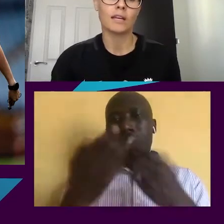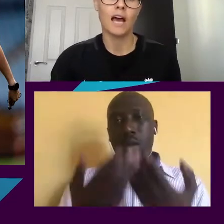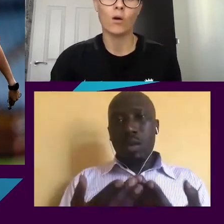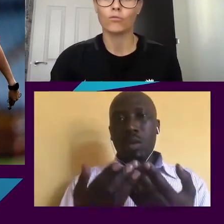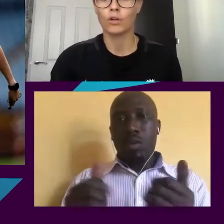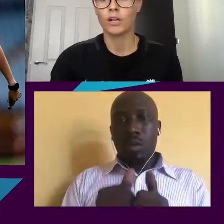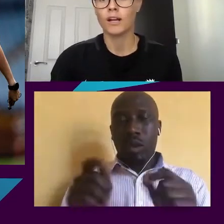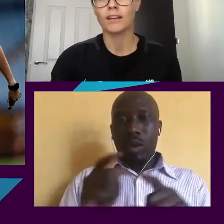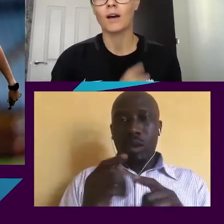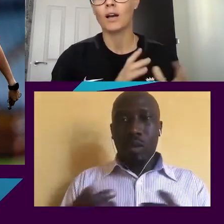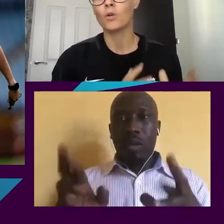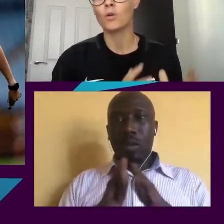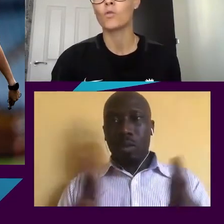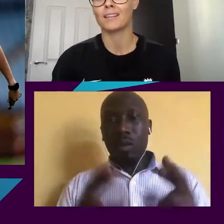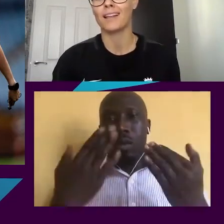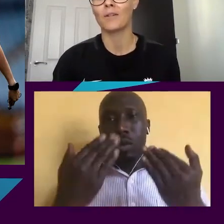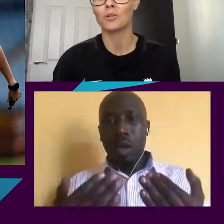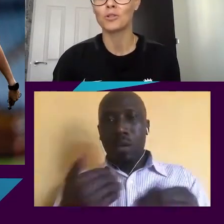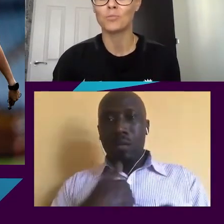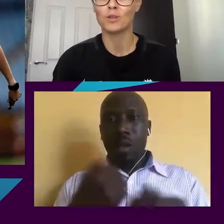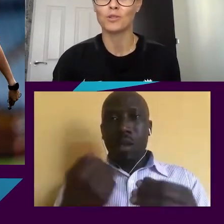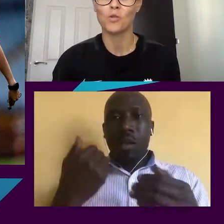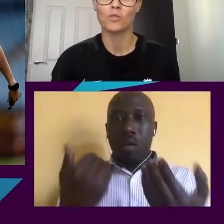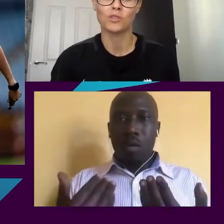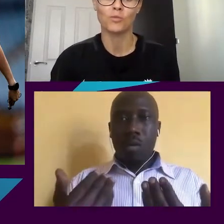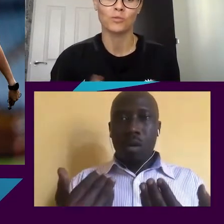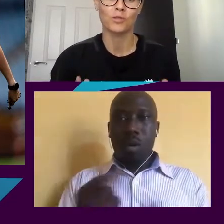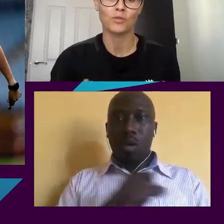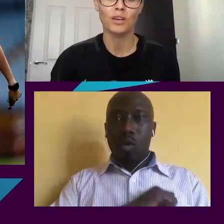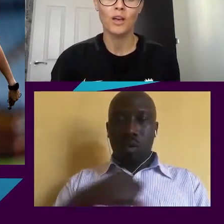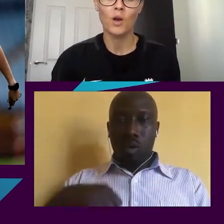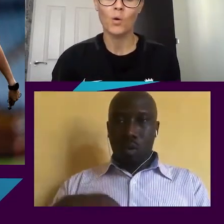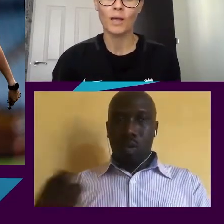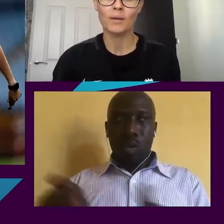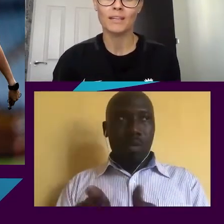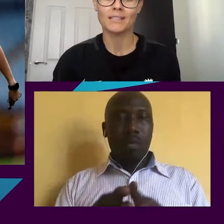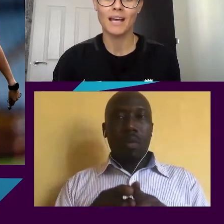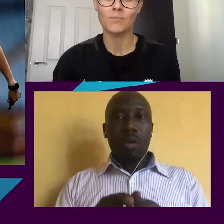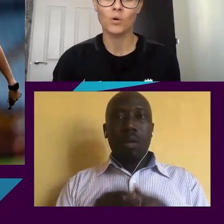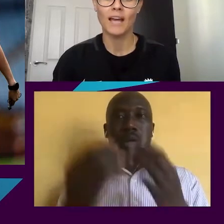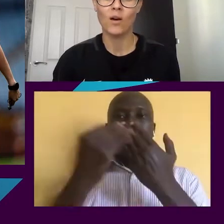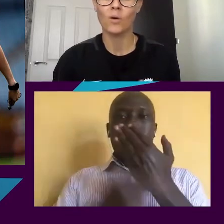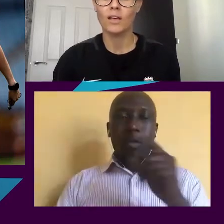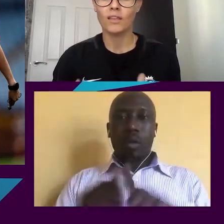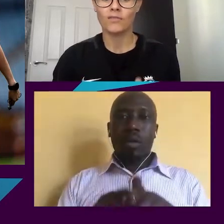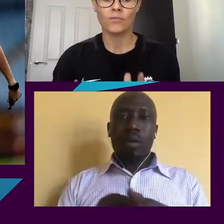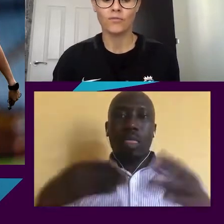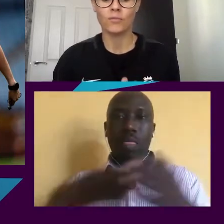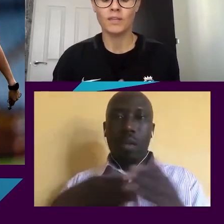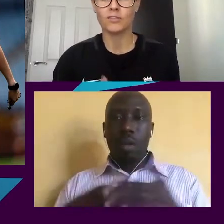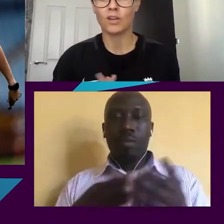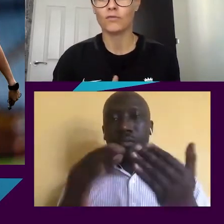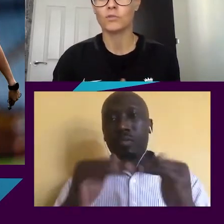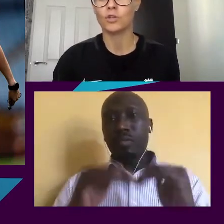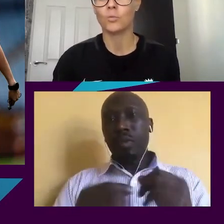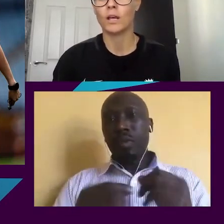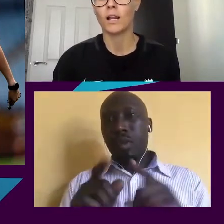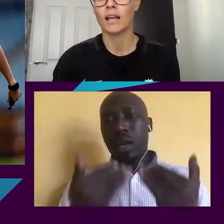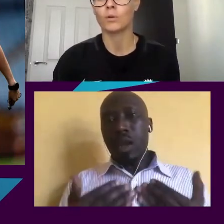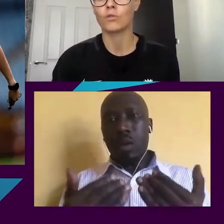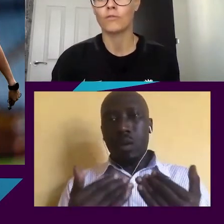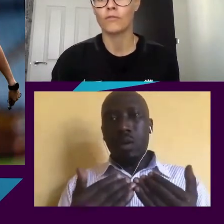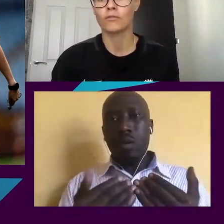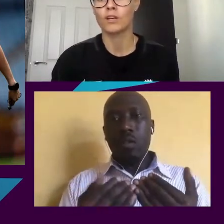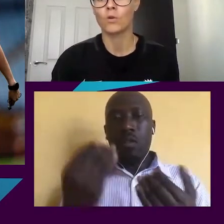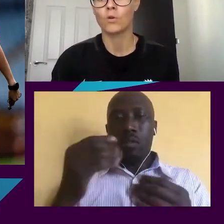we're currently now running, now that COVID is allowing us, because COVID stopped us for quite a bit of time. But now, from this year, from June,